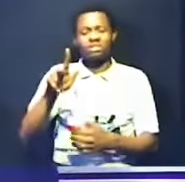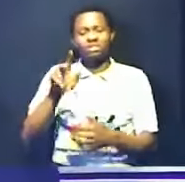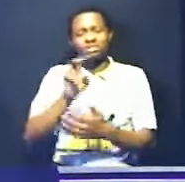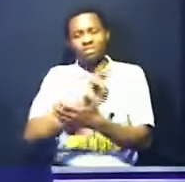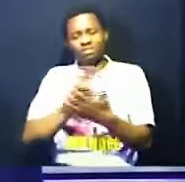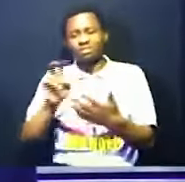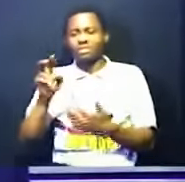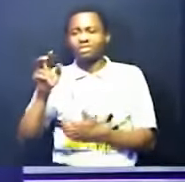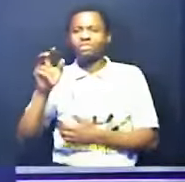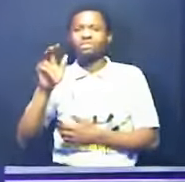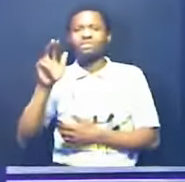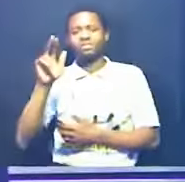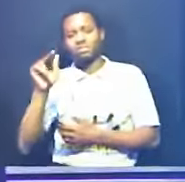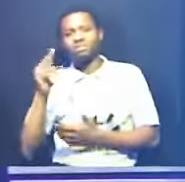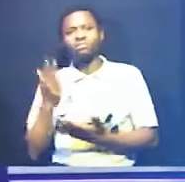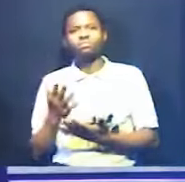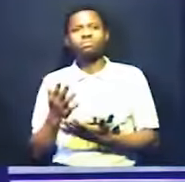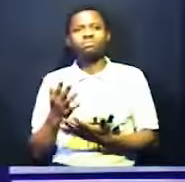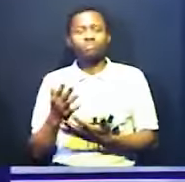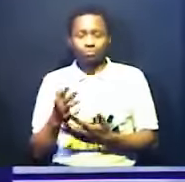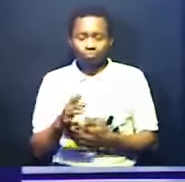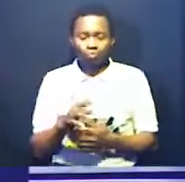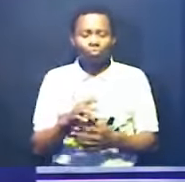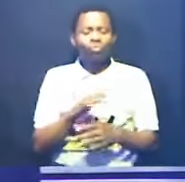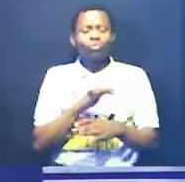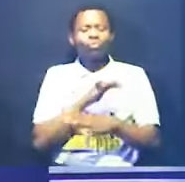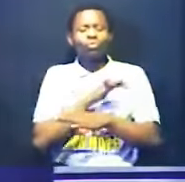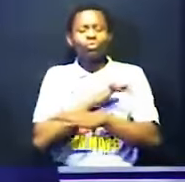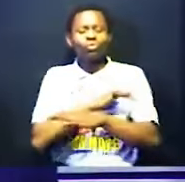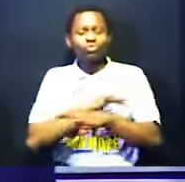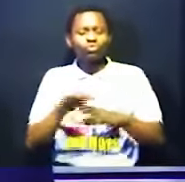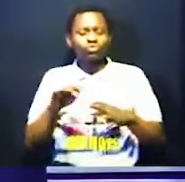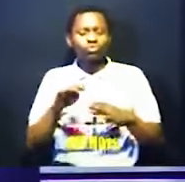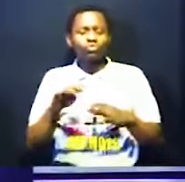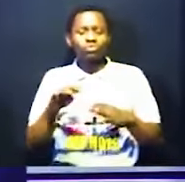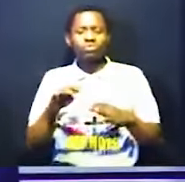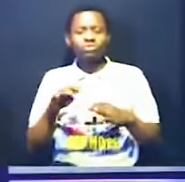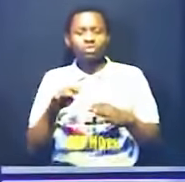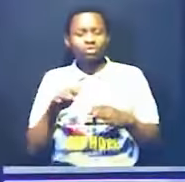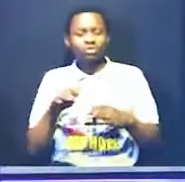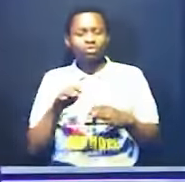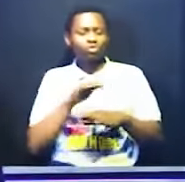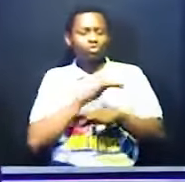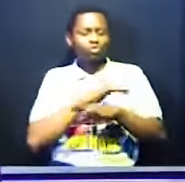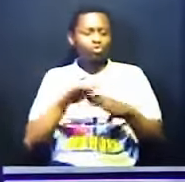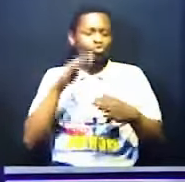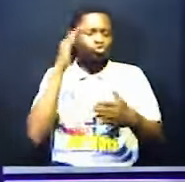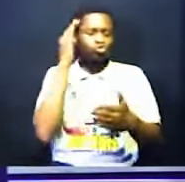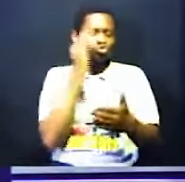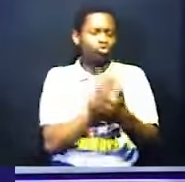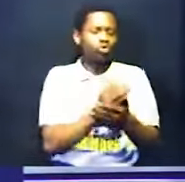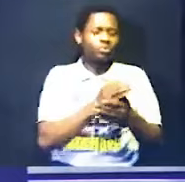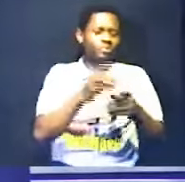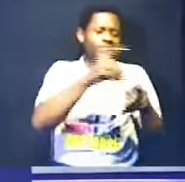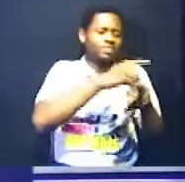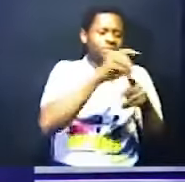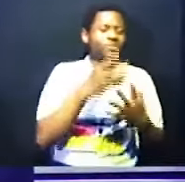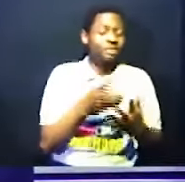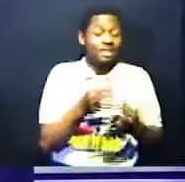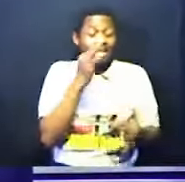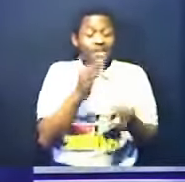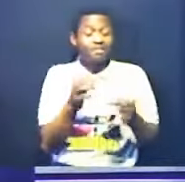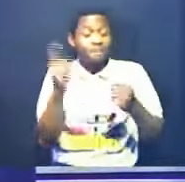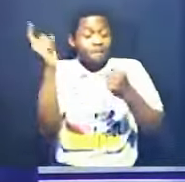Do not withhold discipline from a child. If you punish them with the rod, they will not die.